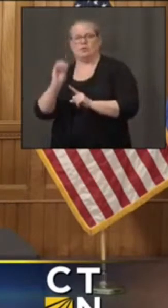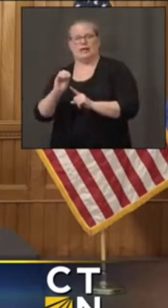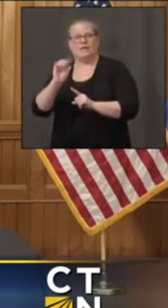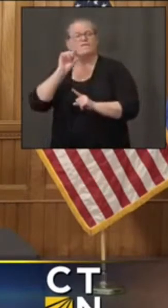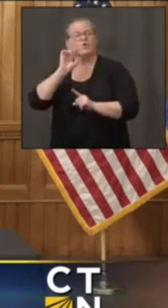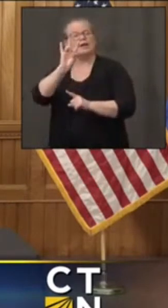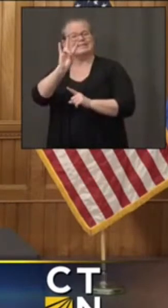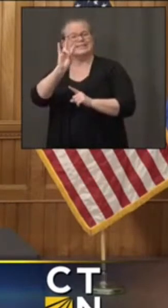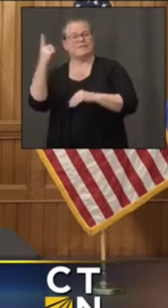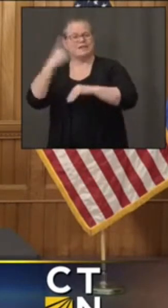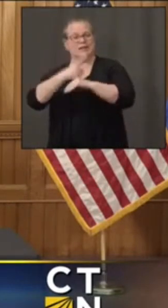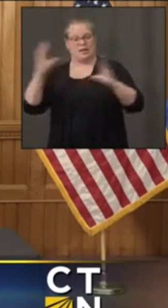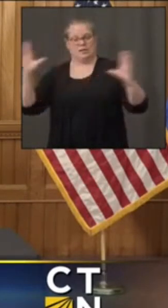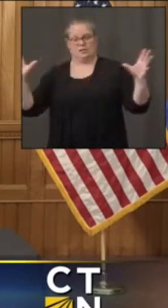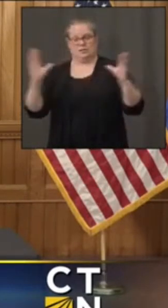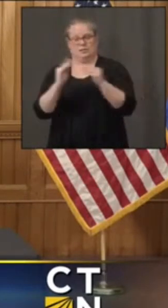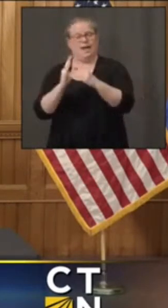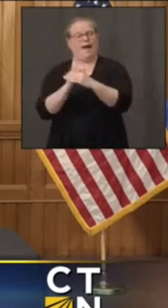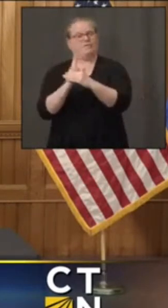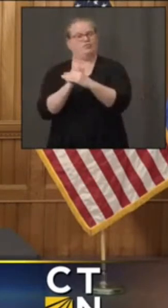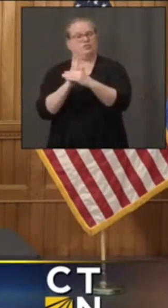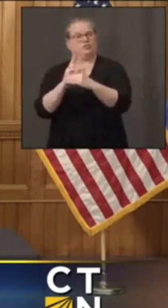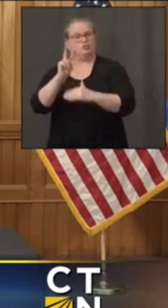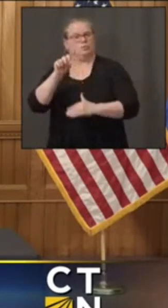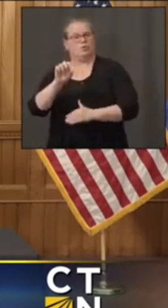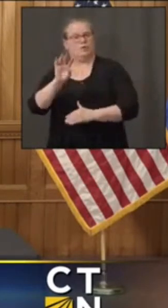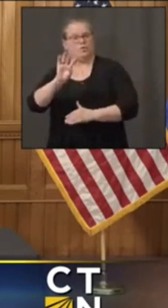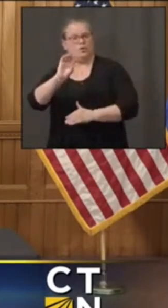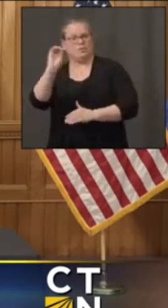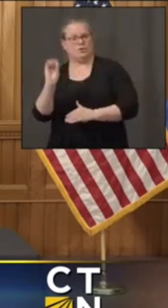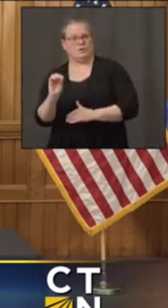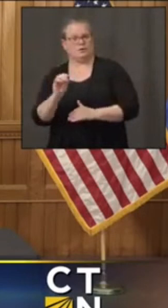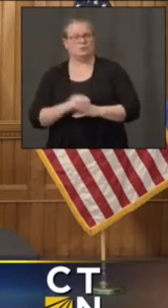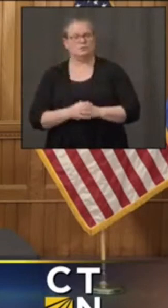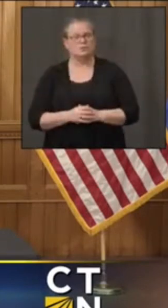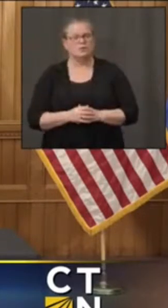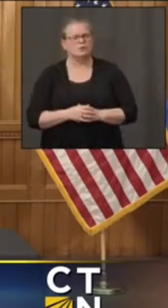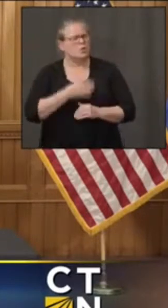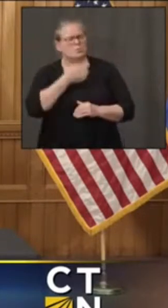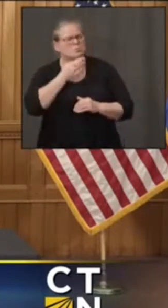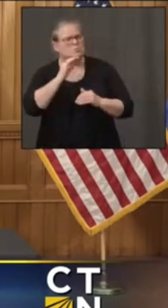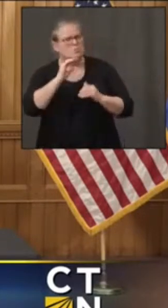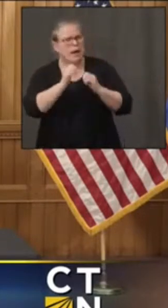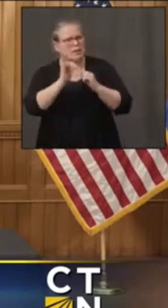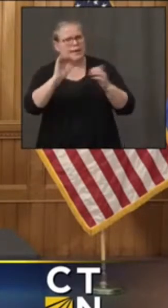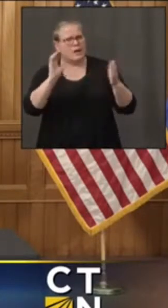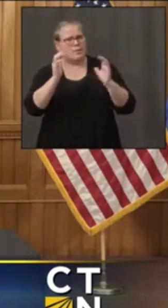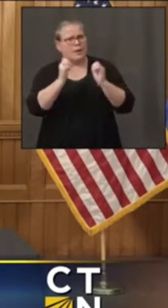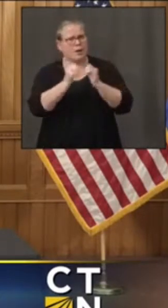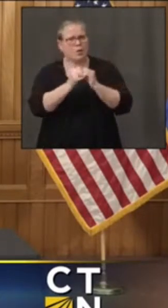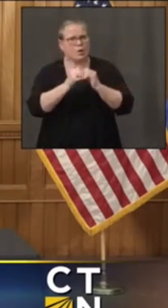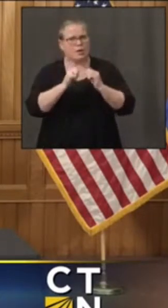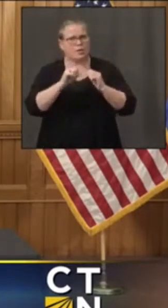2.4. How does that compare with what we've been seeing lately or earlier?